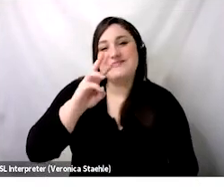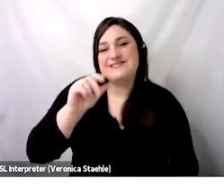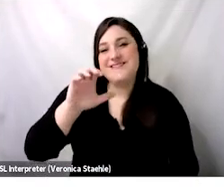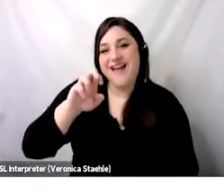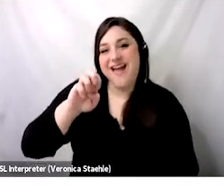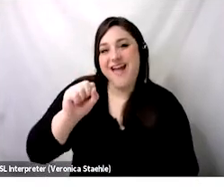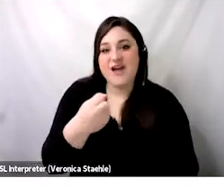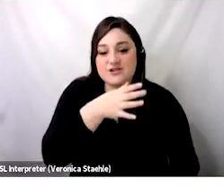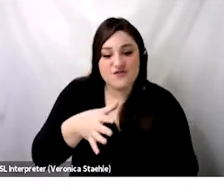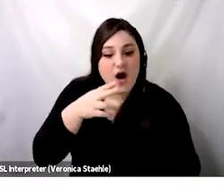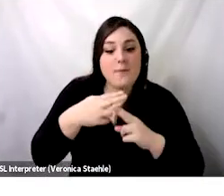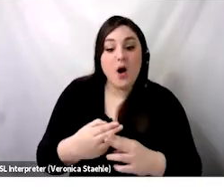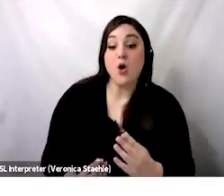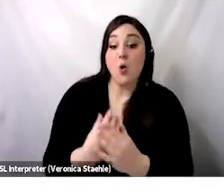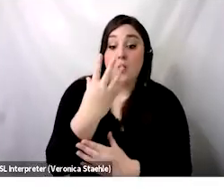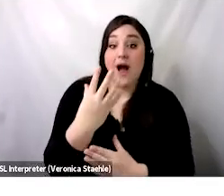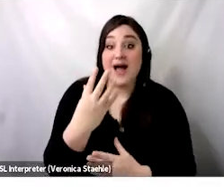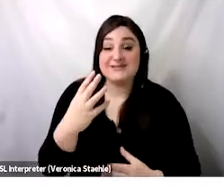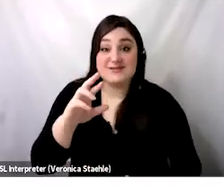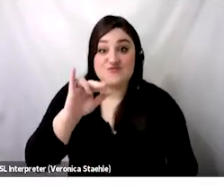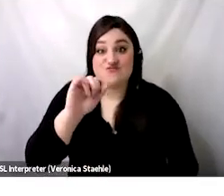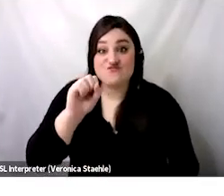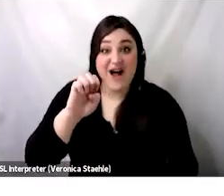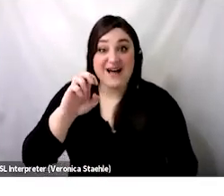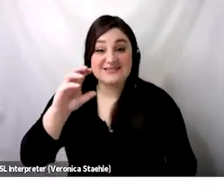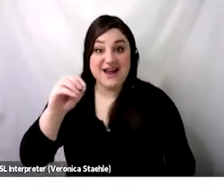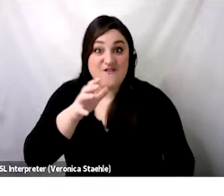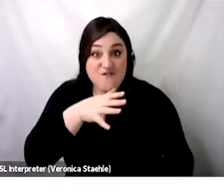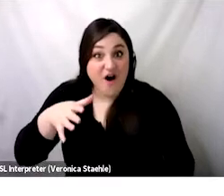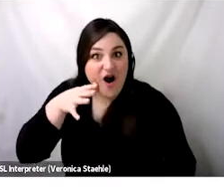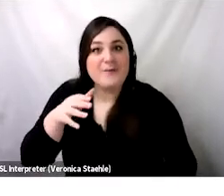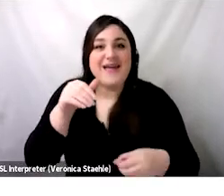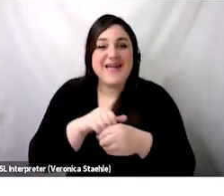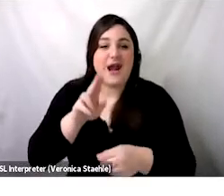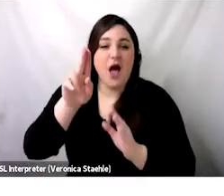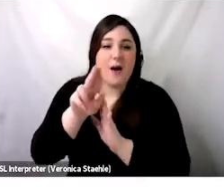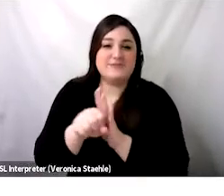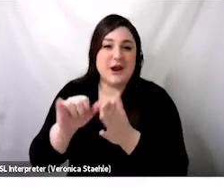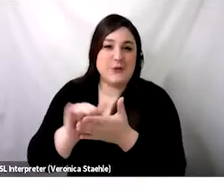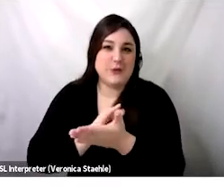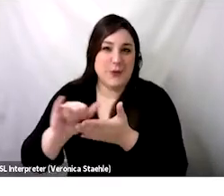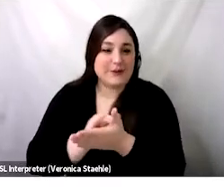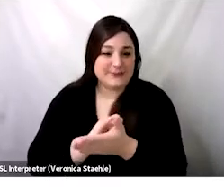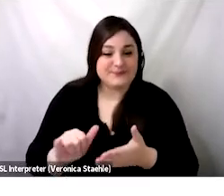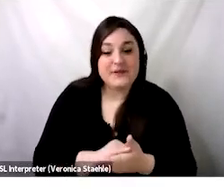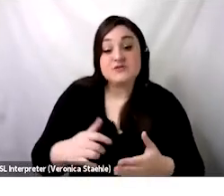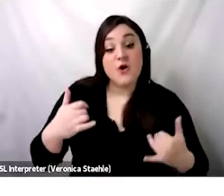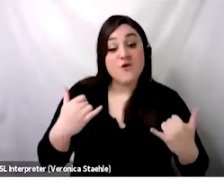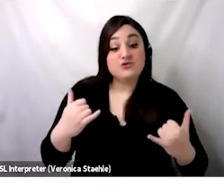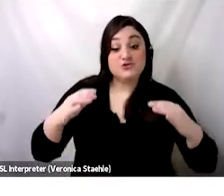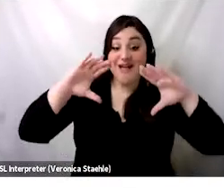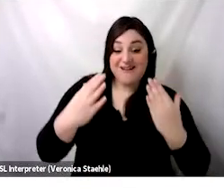Farm up in Chester, New York. And so today's class will be talking about the history of